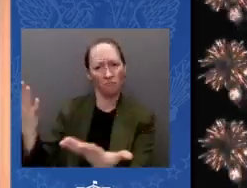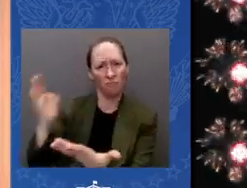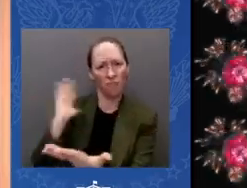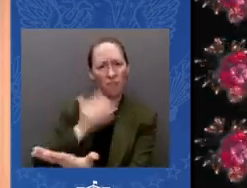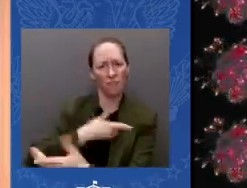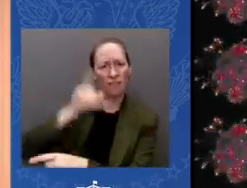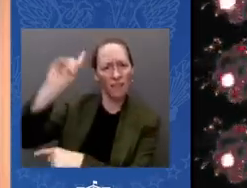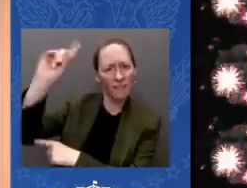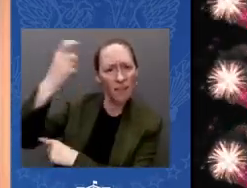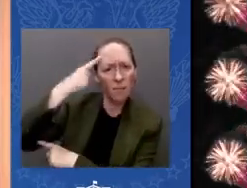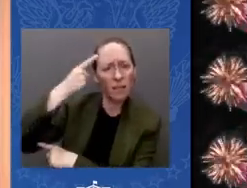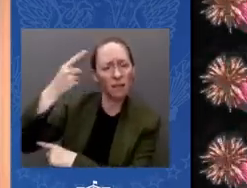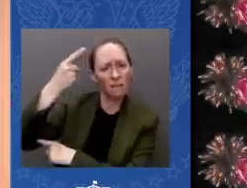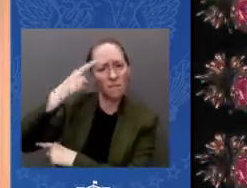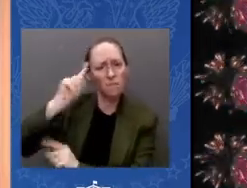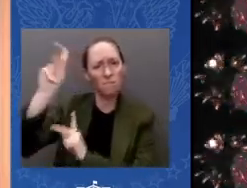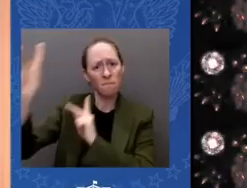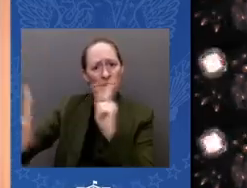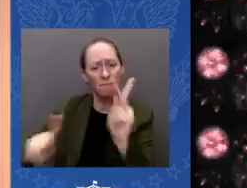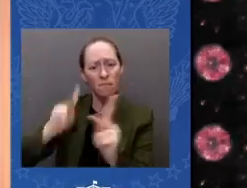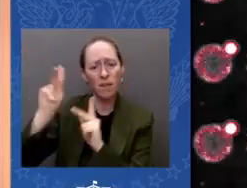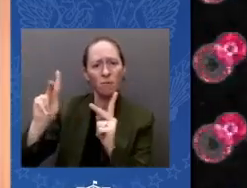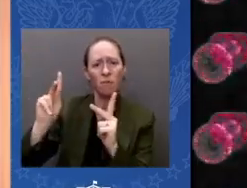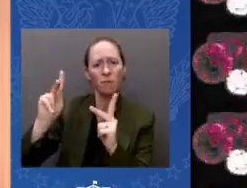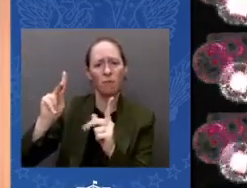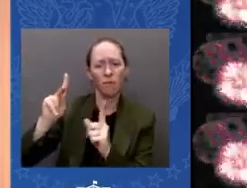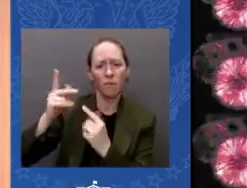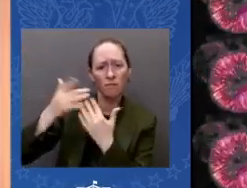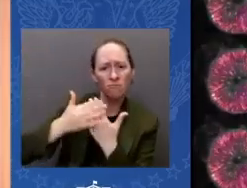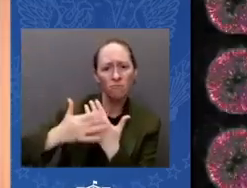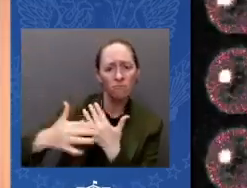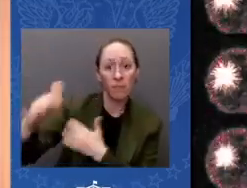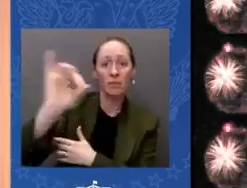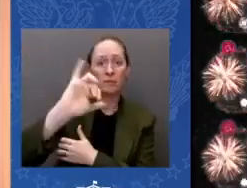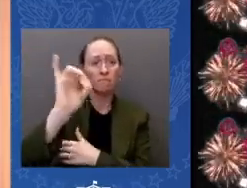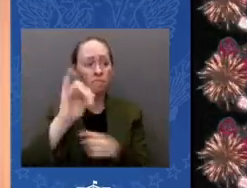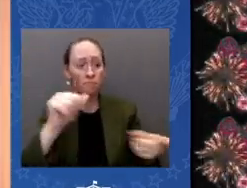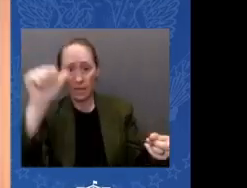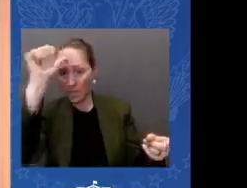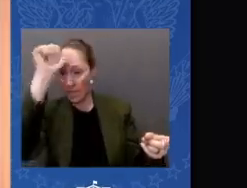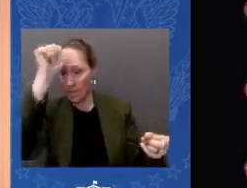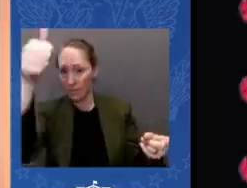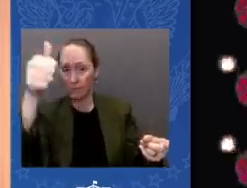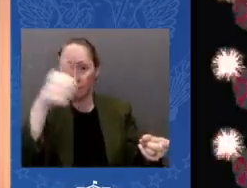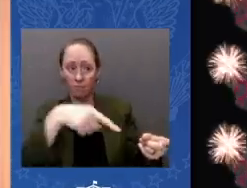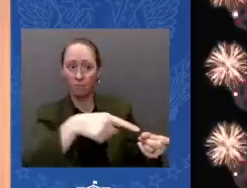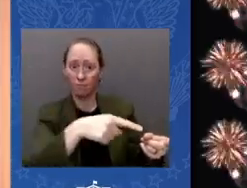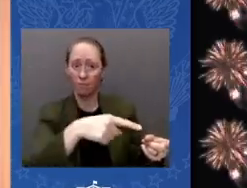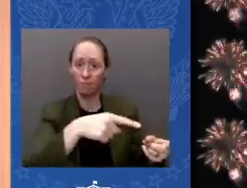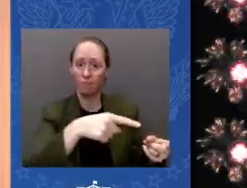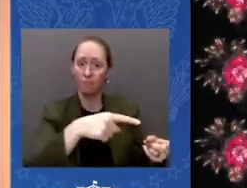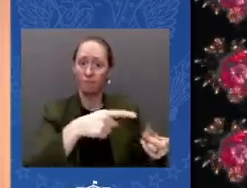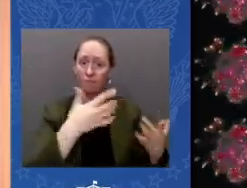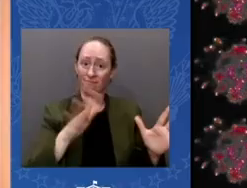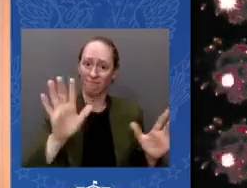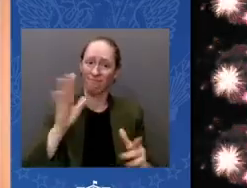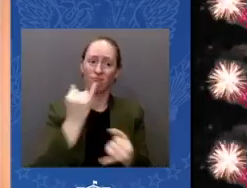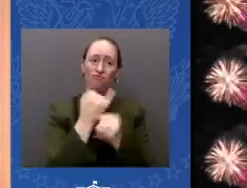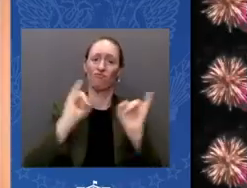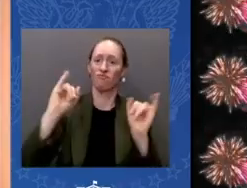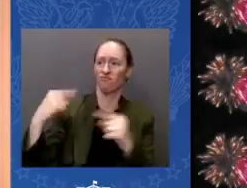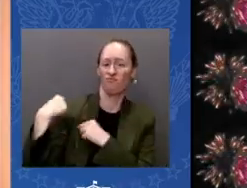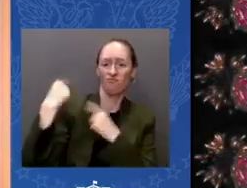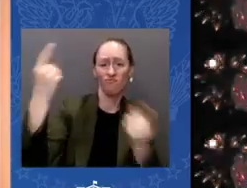back in India, marking 75 years of independence. And whether it's the United Kingdom or just today, we've